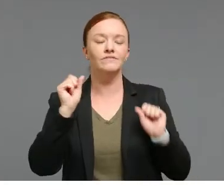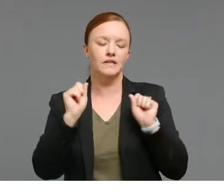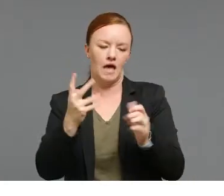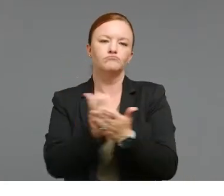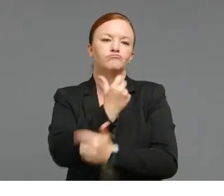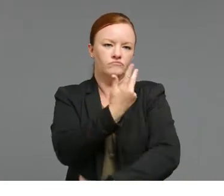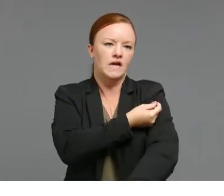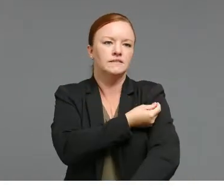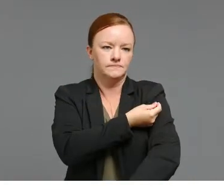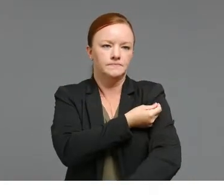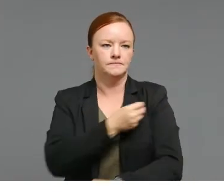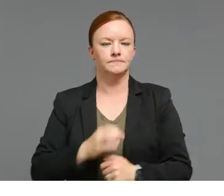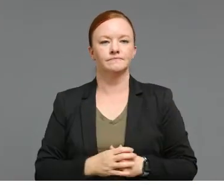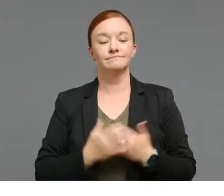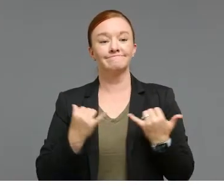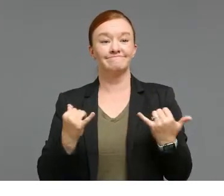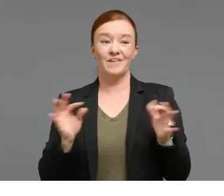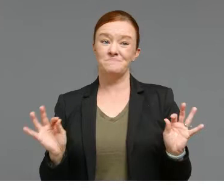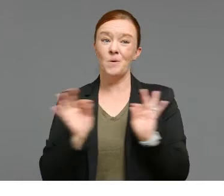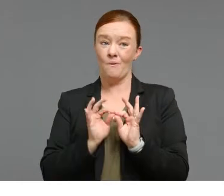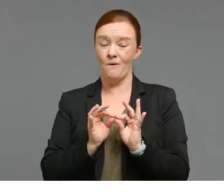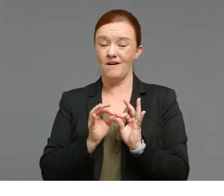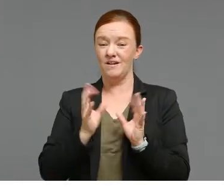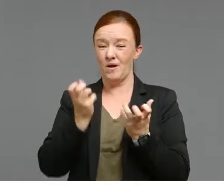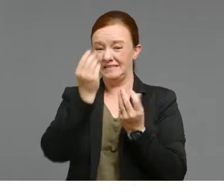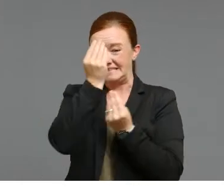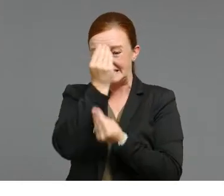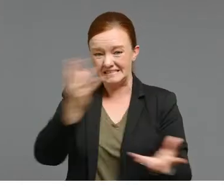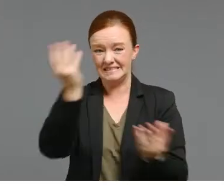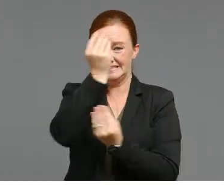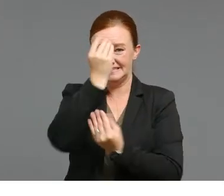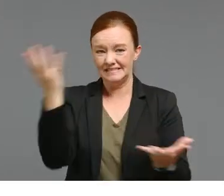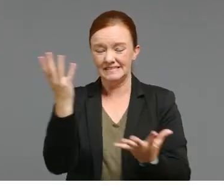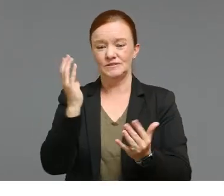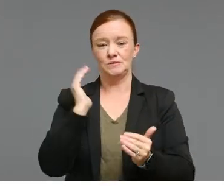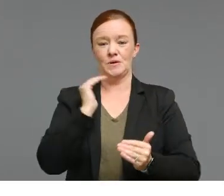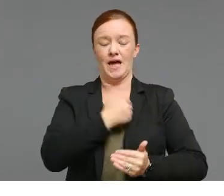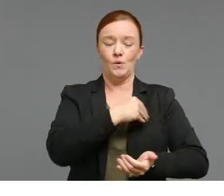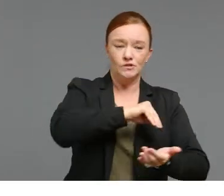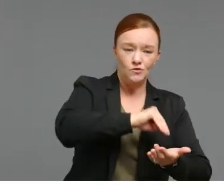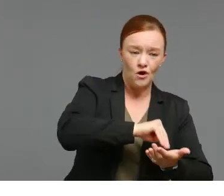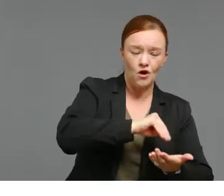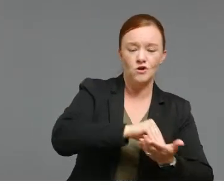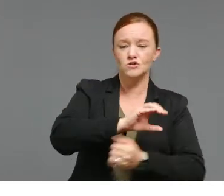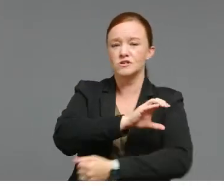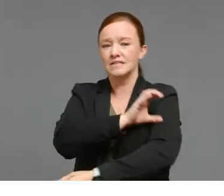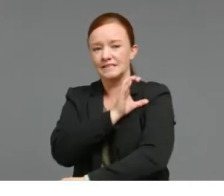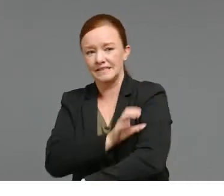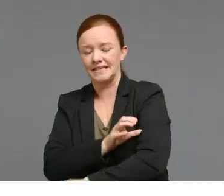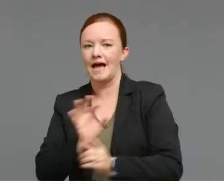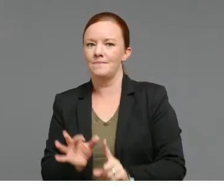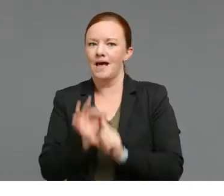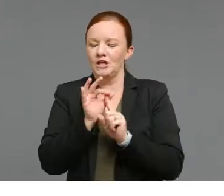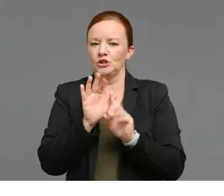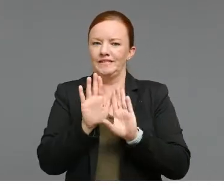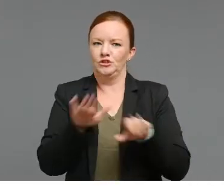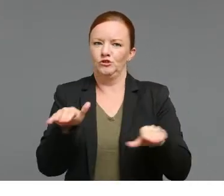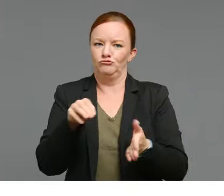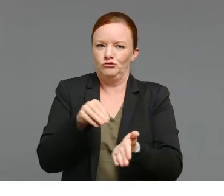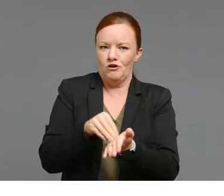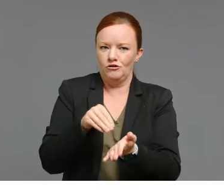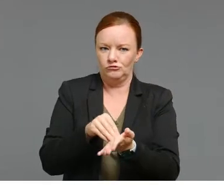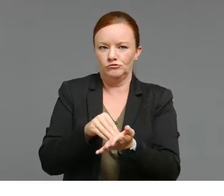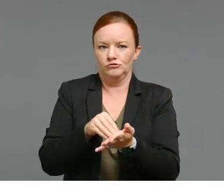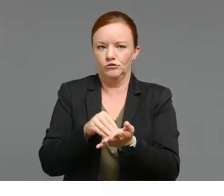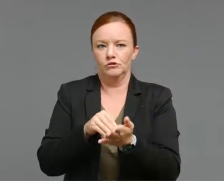And this is really important. We really want to get the word out to our healthcare providers, especially our pediatricians, but to take every